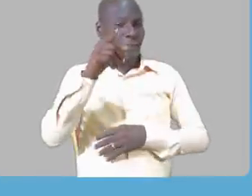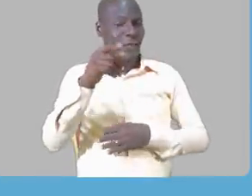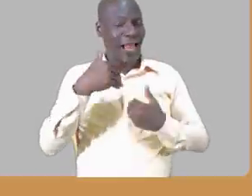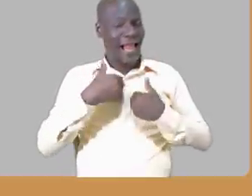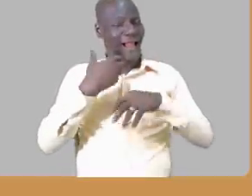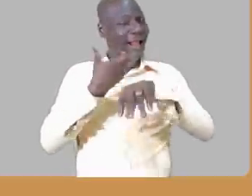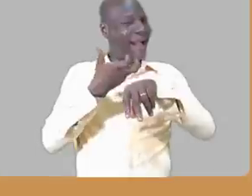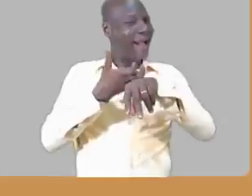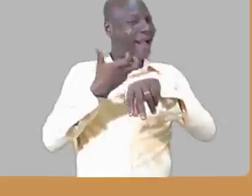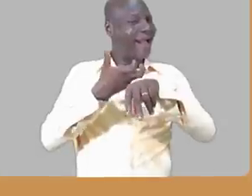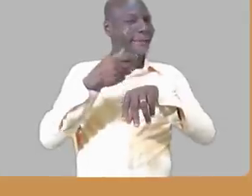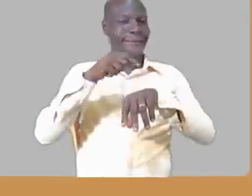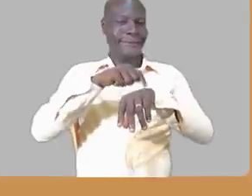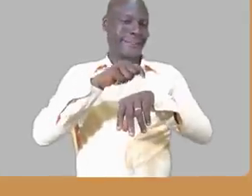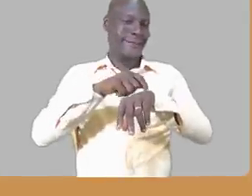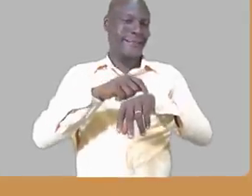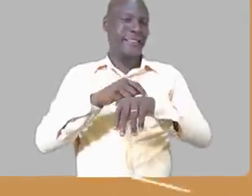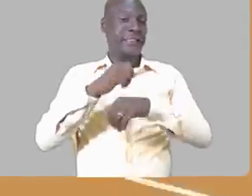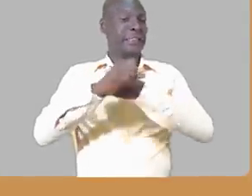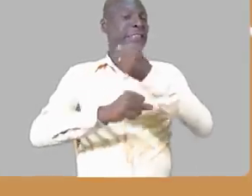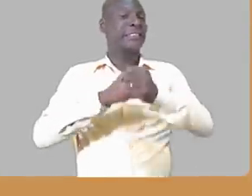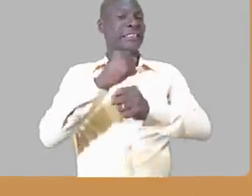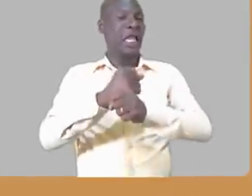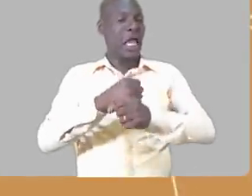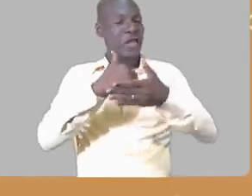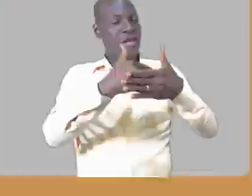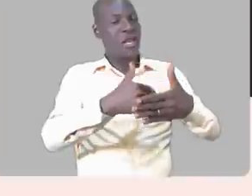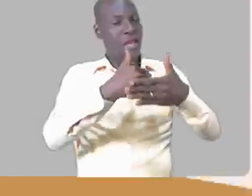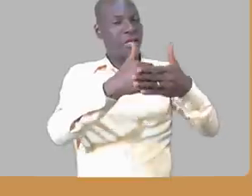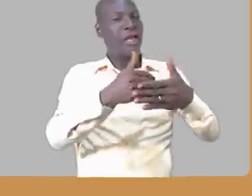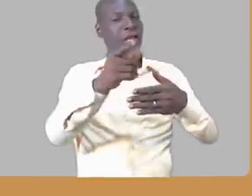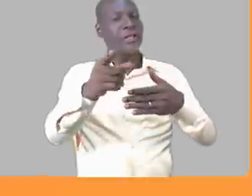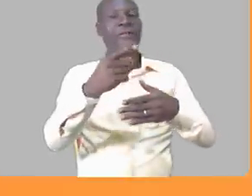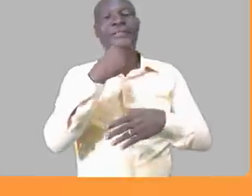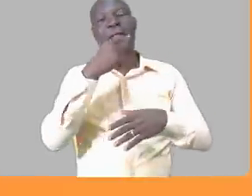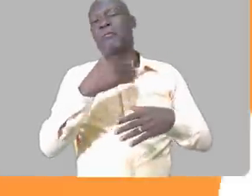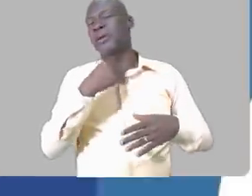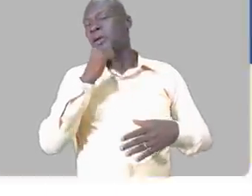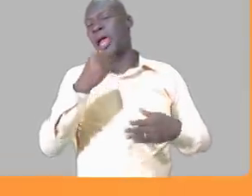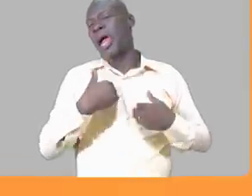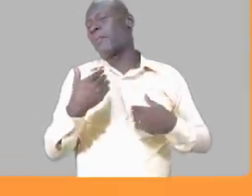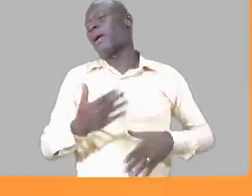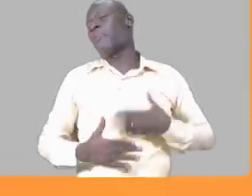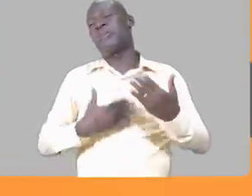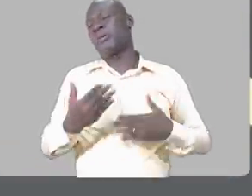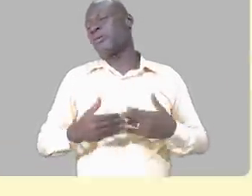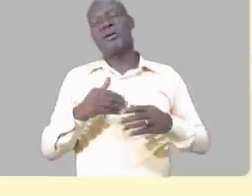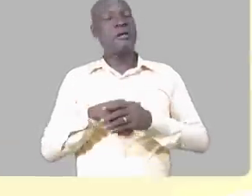come and the years draw near, when you say, I have no pleasure in them.